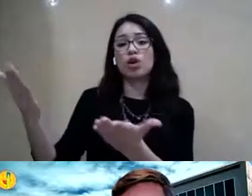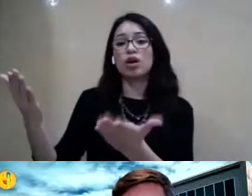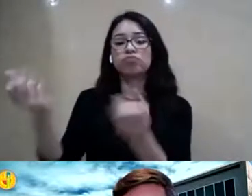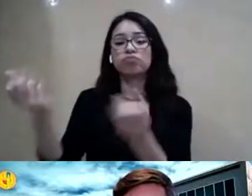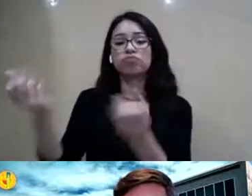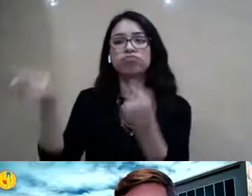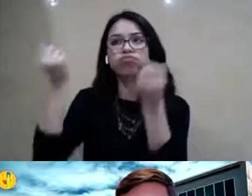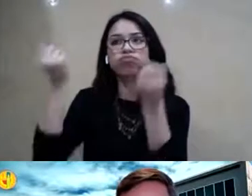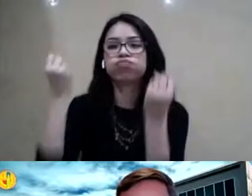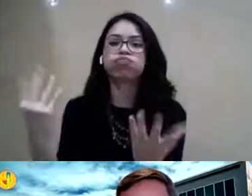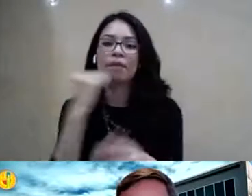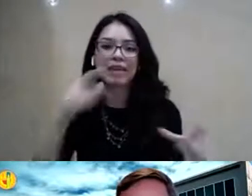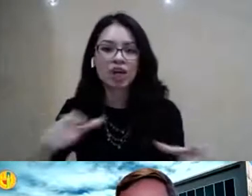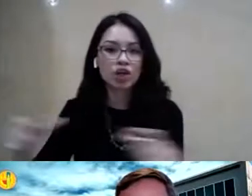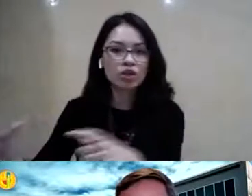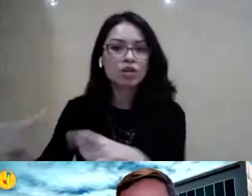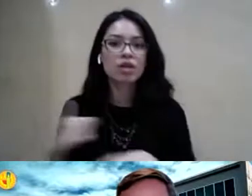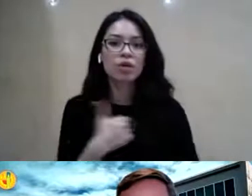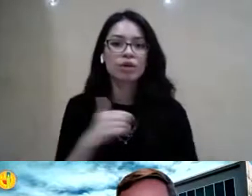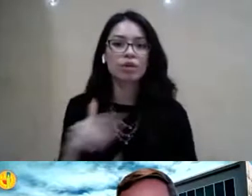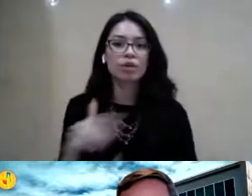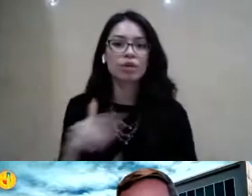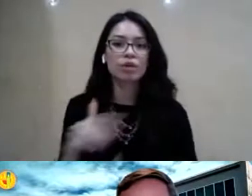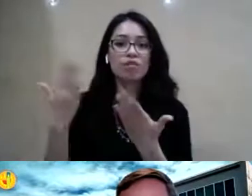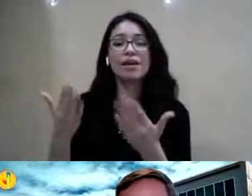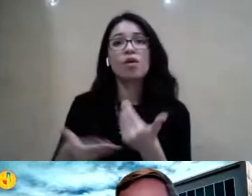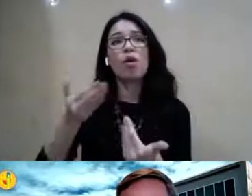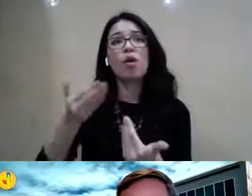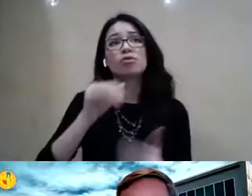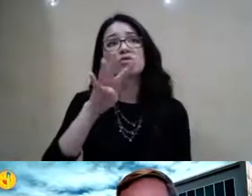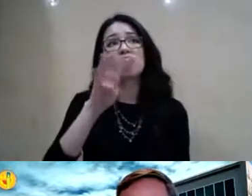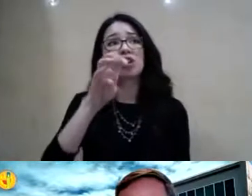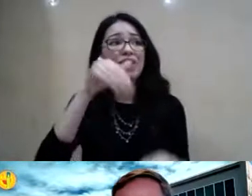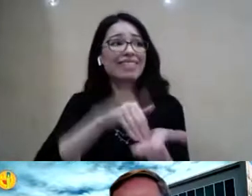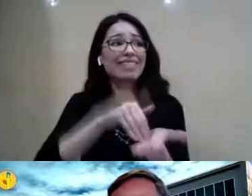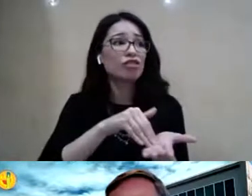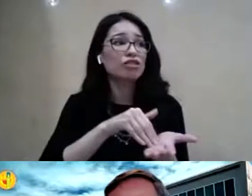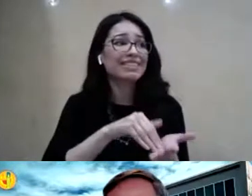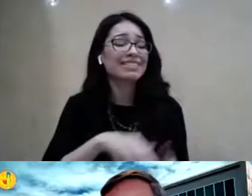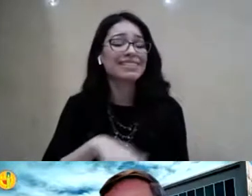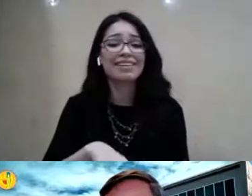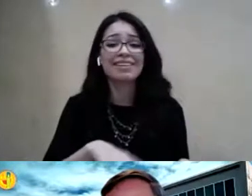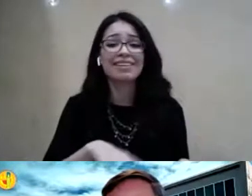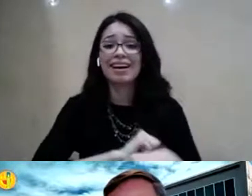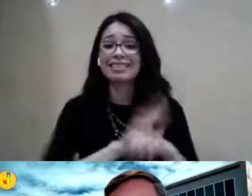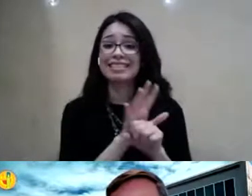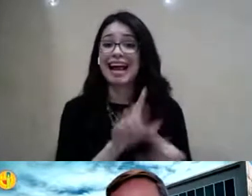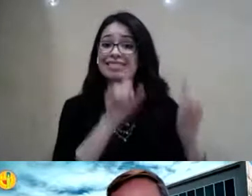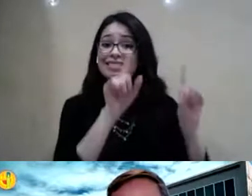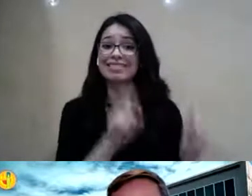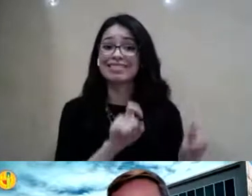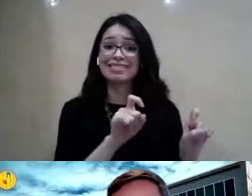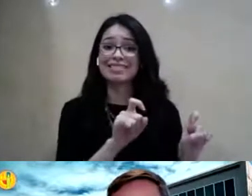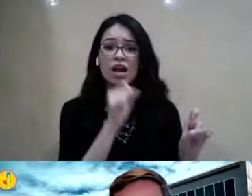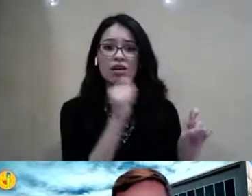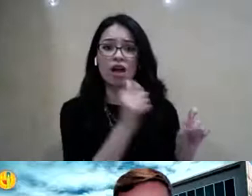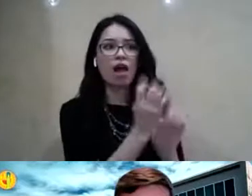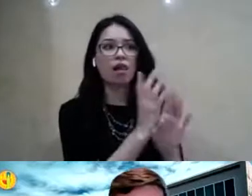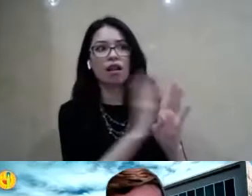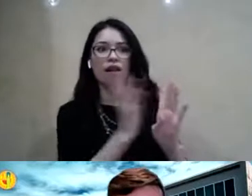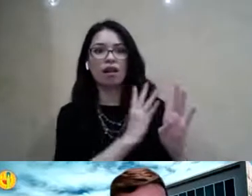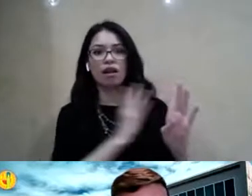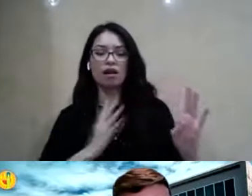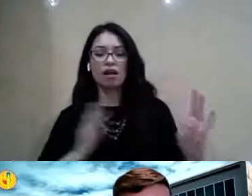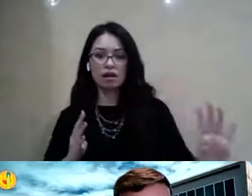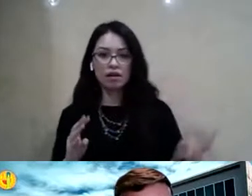provided almost 400,000 COVID tests. Nobody waits more than 5 or 10 minutes. While the mass sites serve a